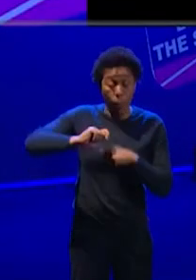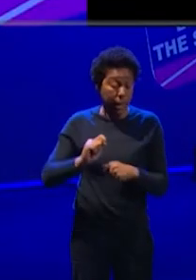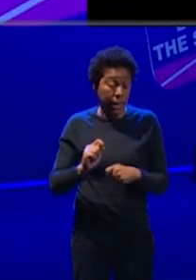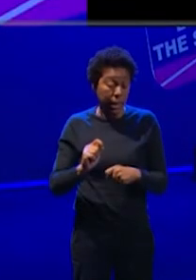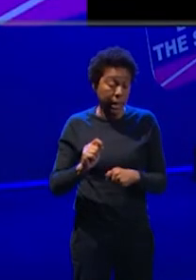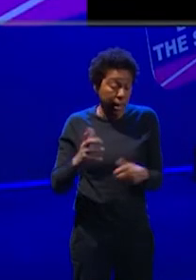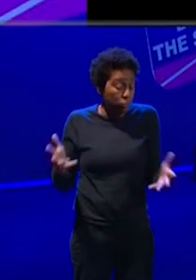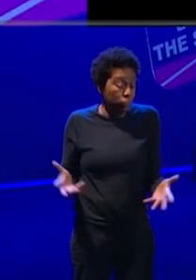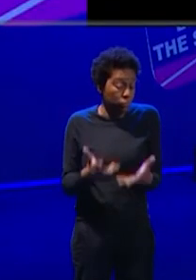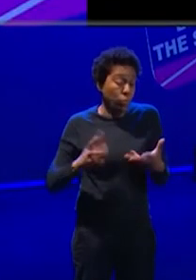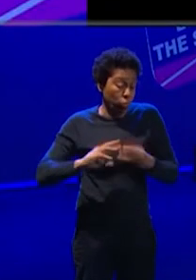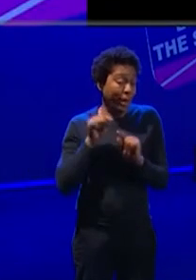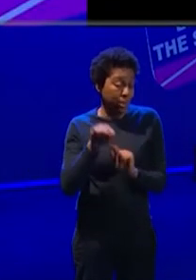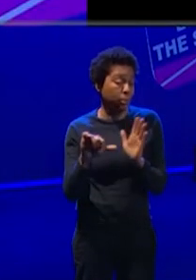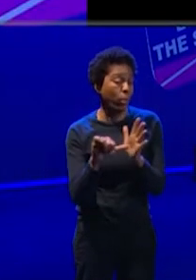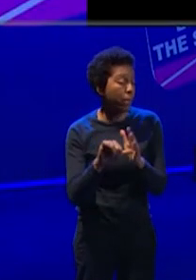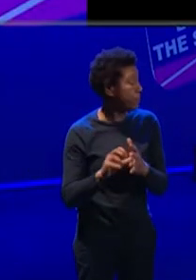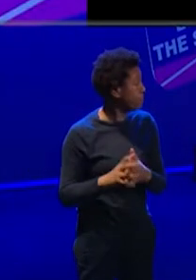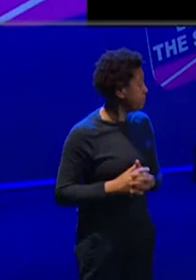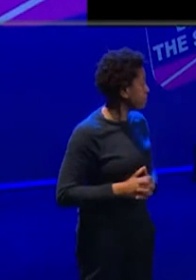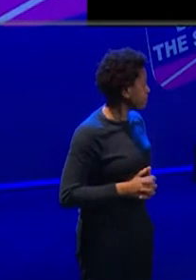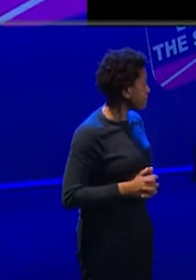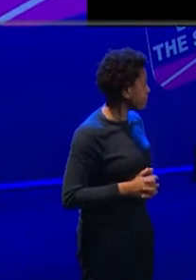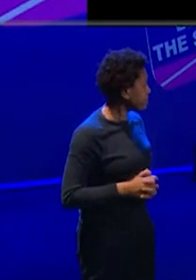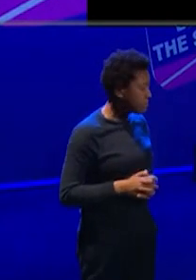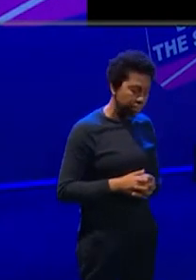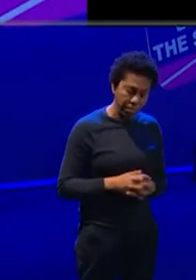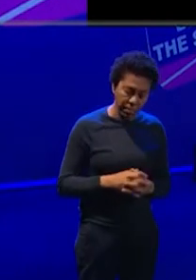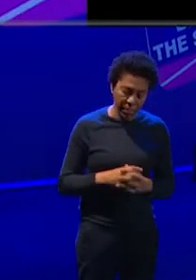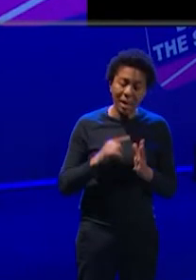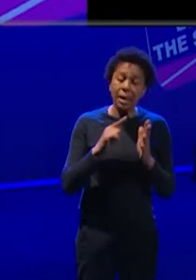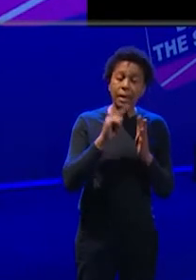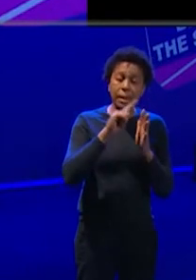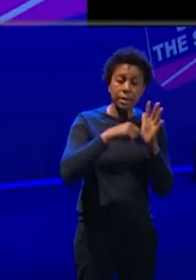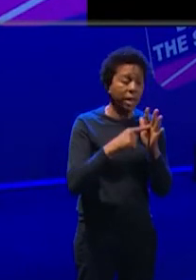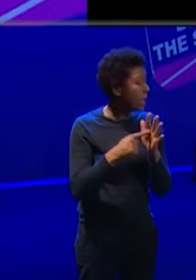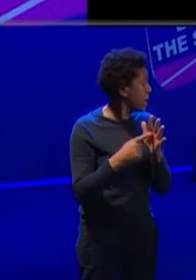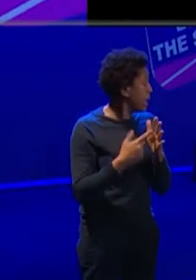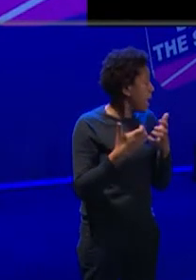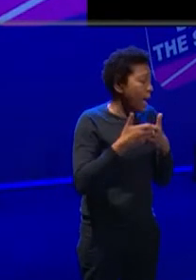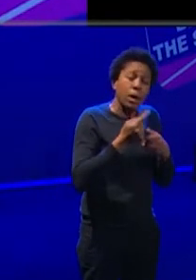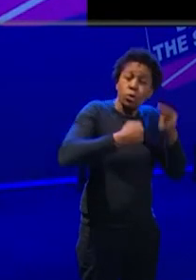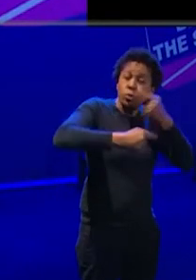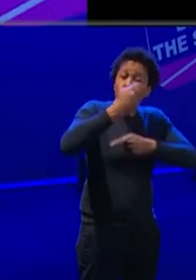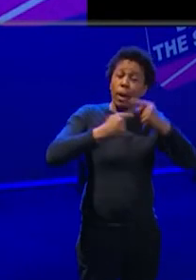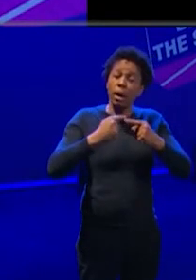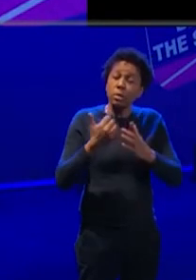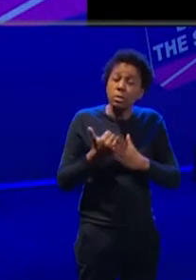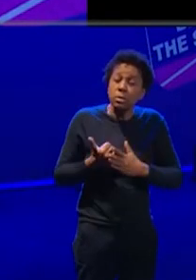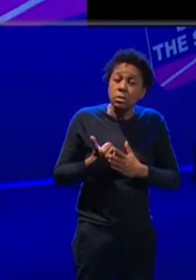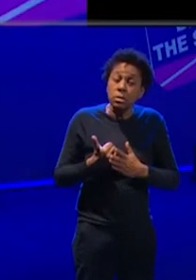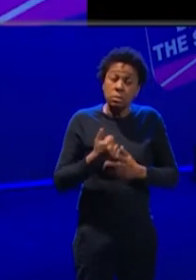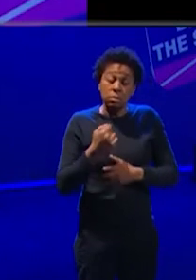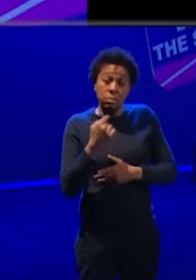one of us, I think. I think going back to what we said about how can our audience help, look for the